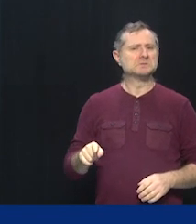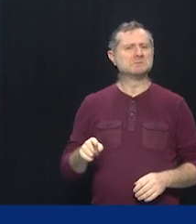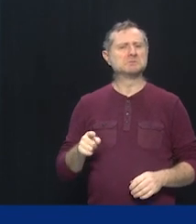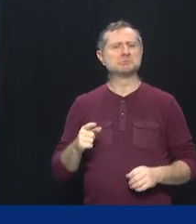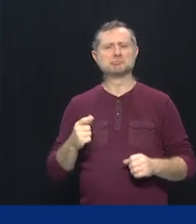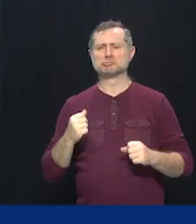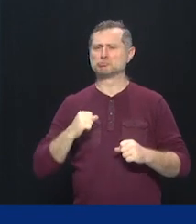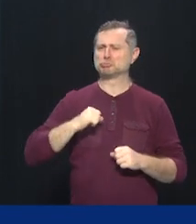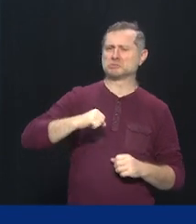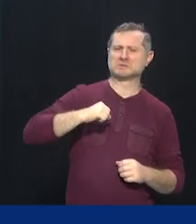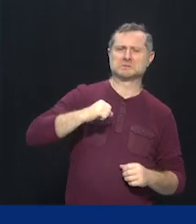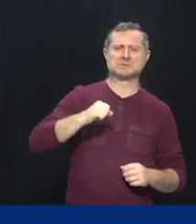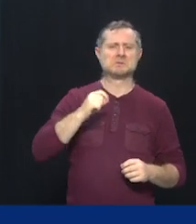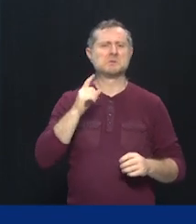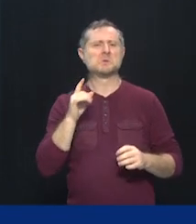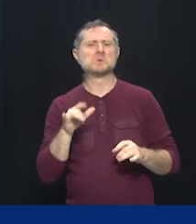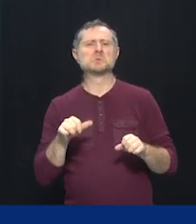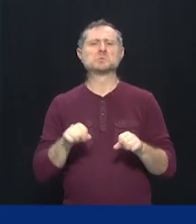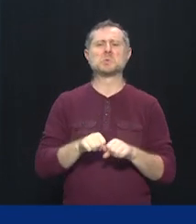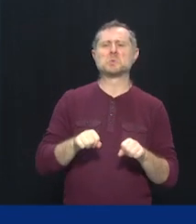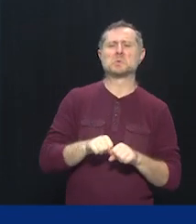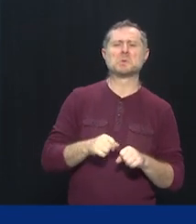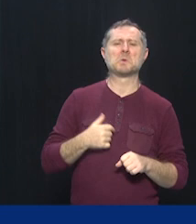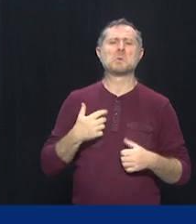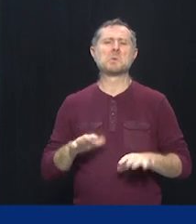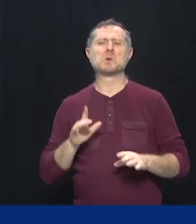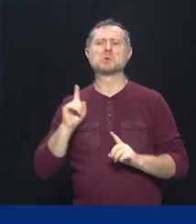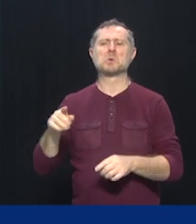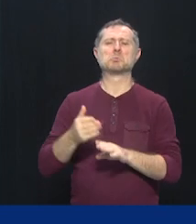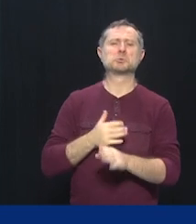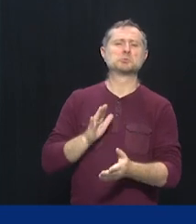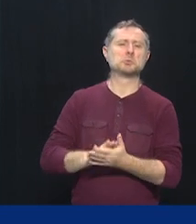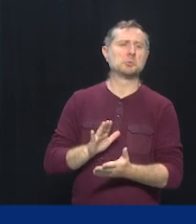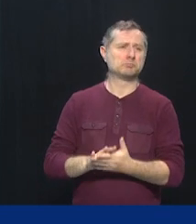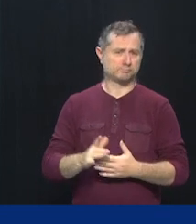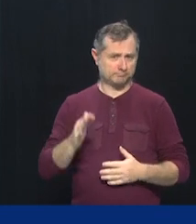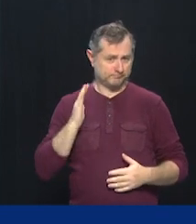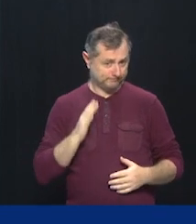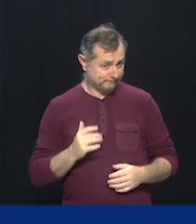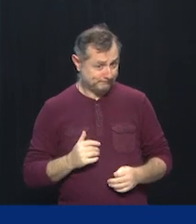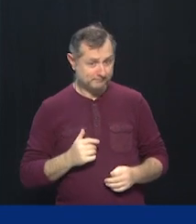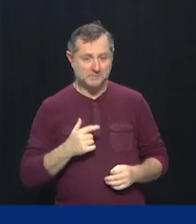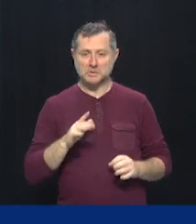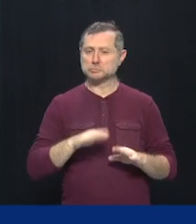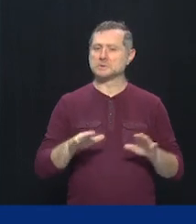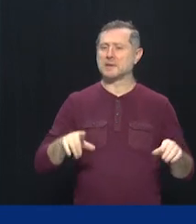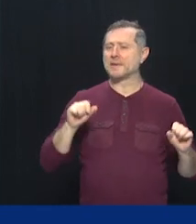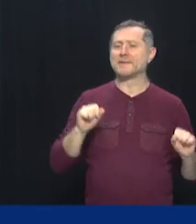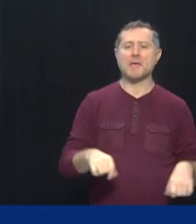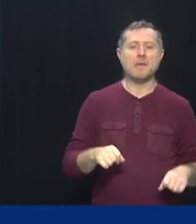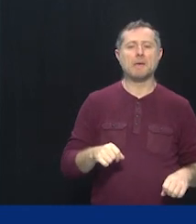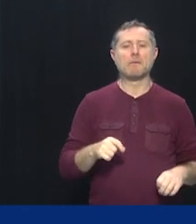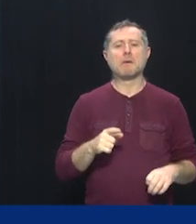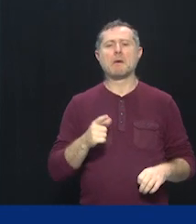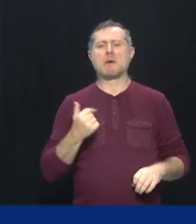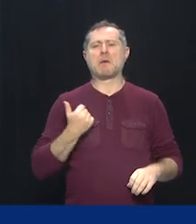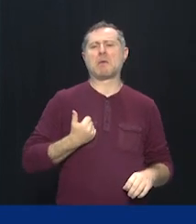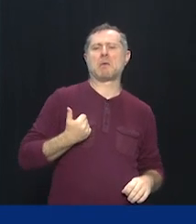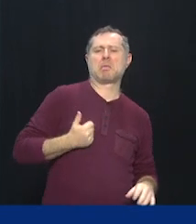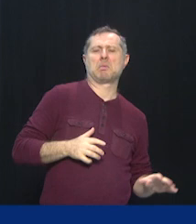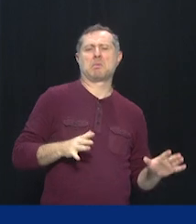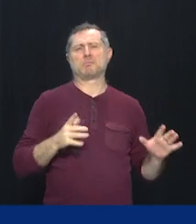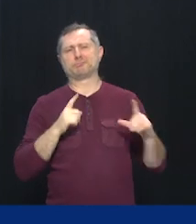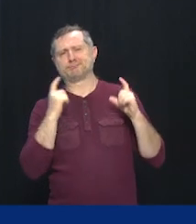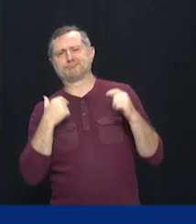to handle something on her feet. Kids are resilient. They can handle a mask on their face. I've seen countless kids with cute little masks on,